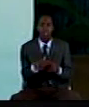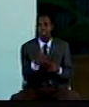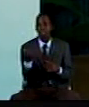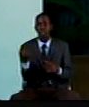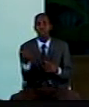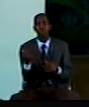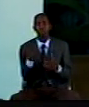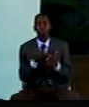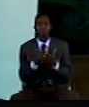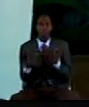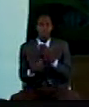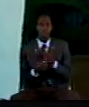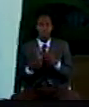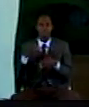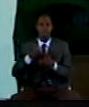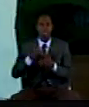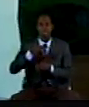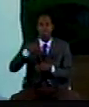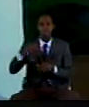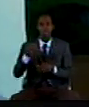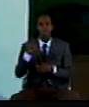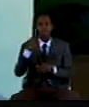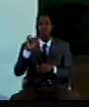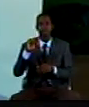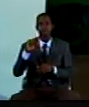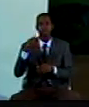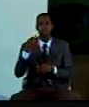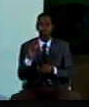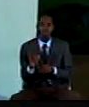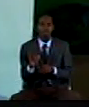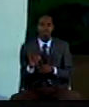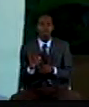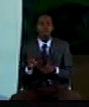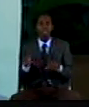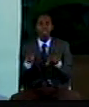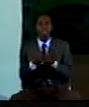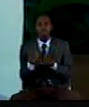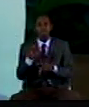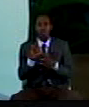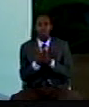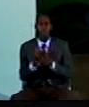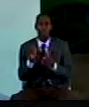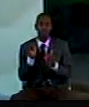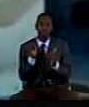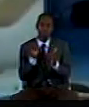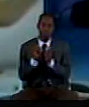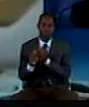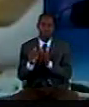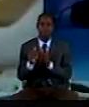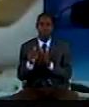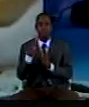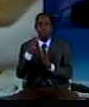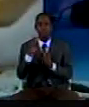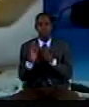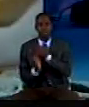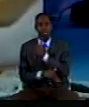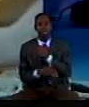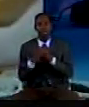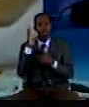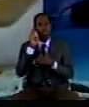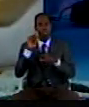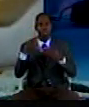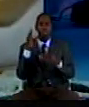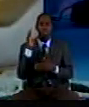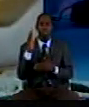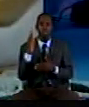Jalingo that even those that are passing by could testify like this. It has been miracle